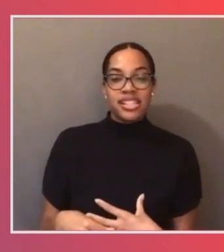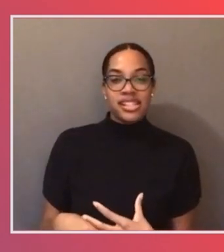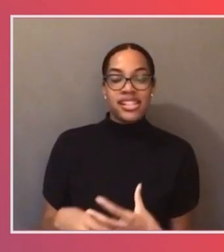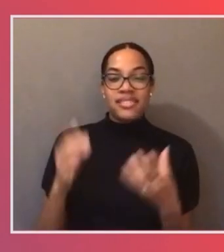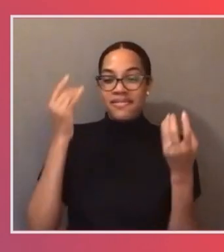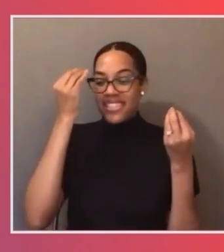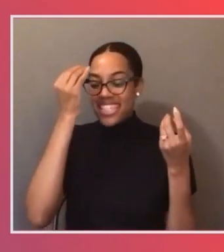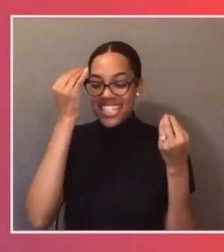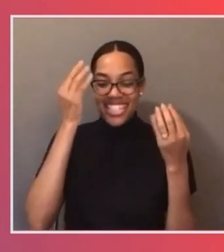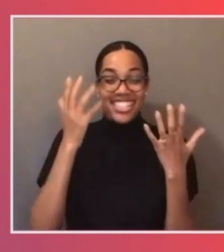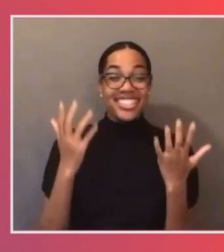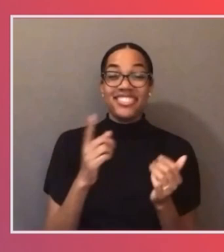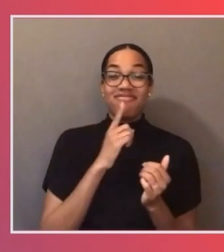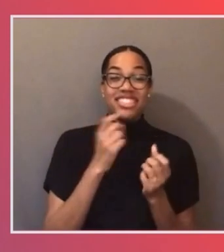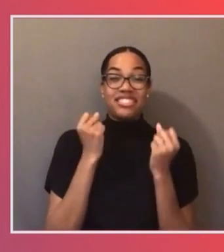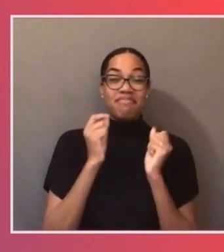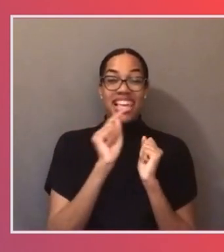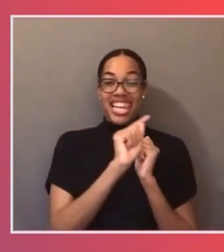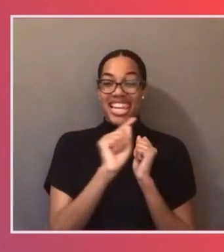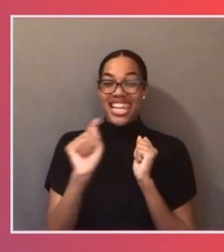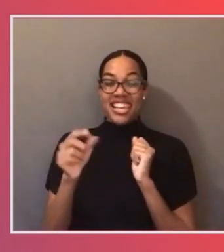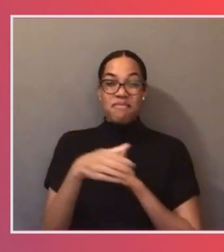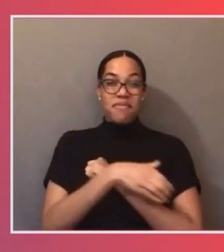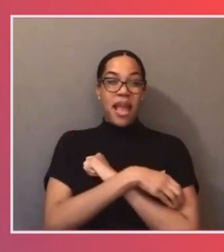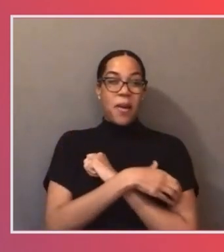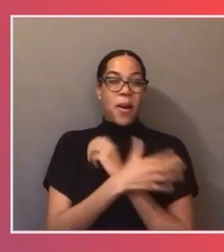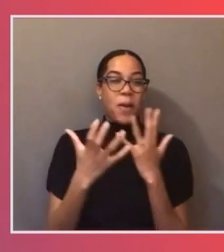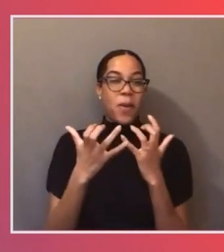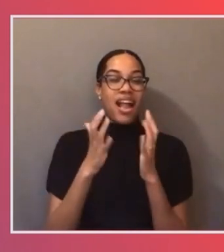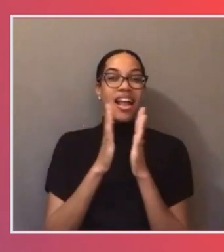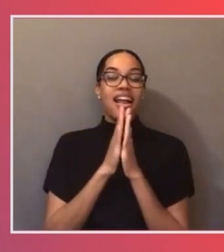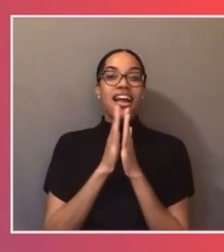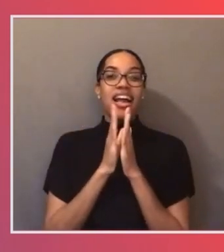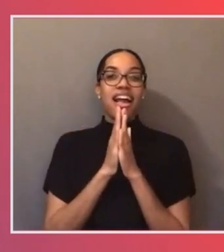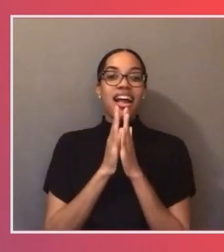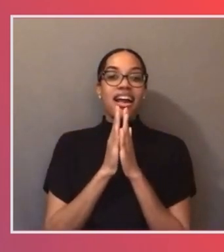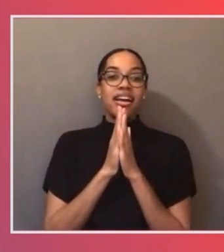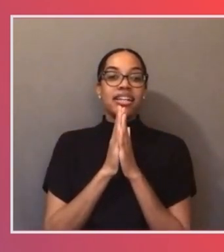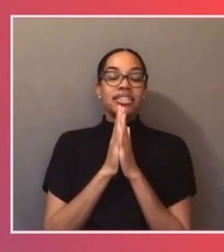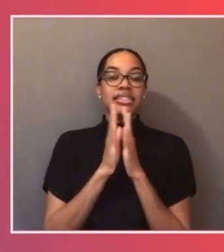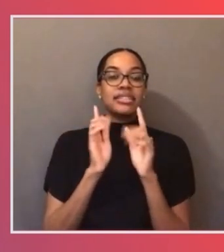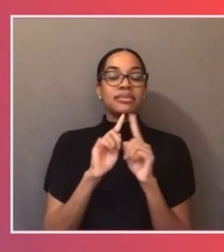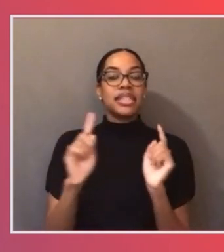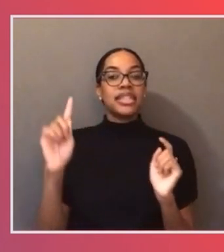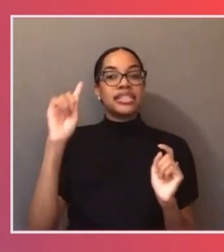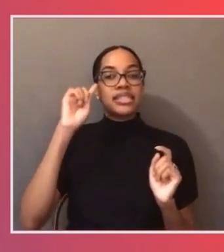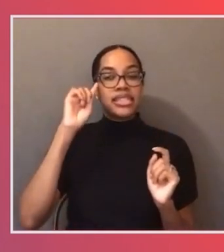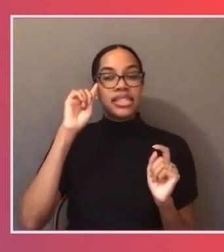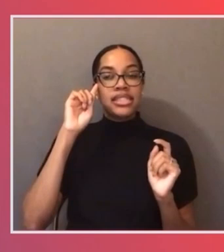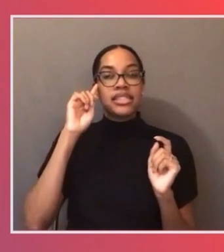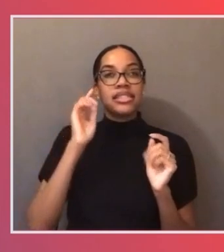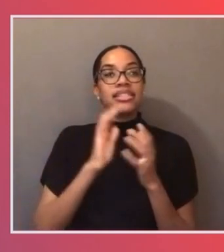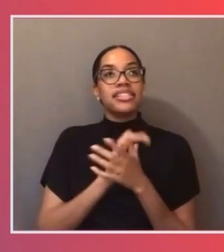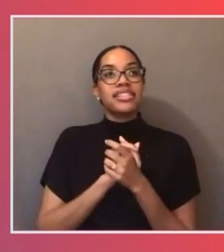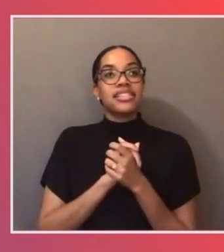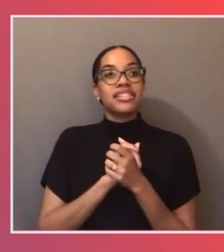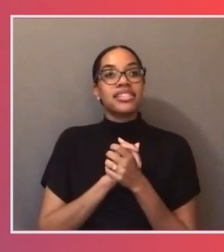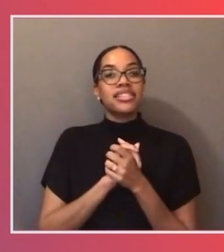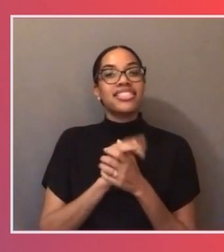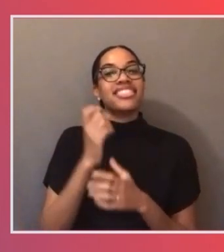have. But I think that, you know, when we think of the Princess of Wakanda, that incredible